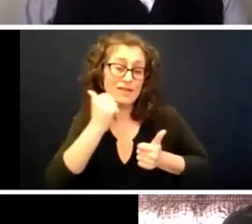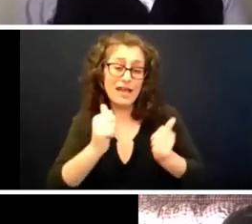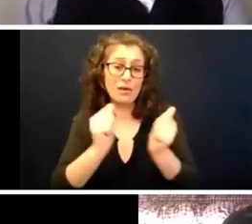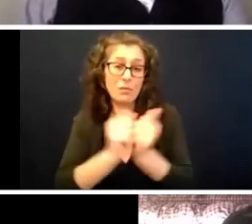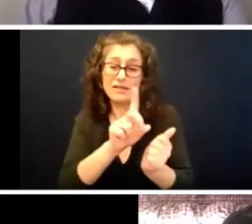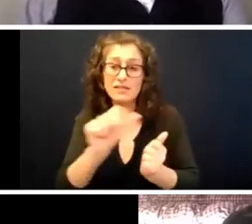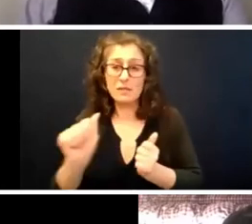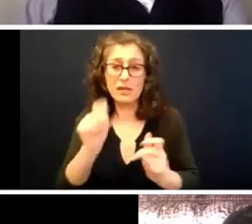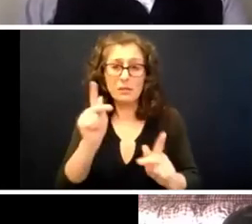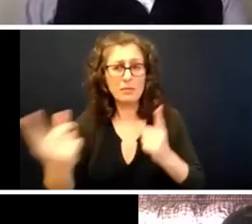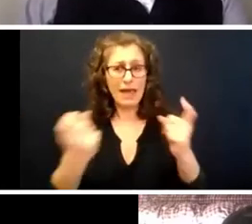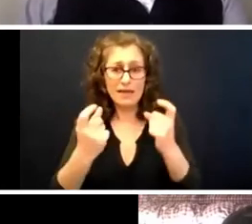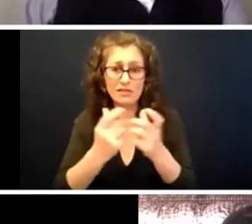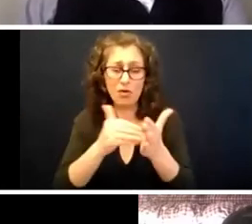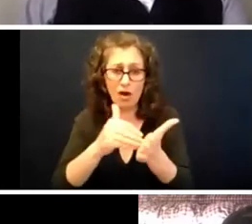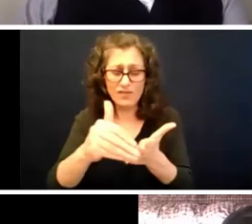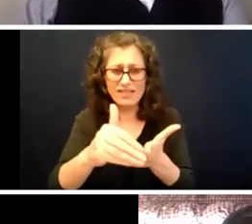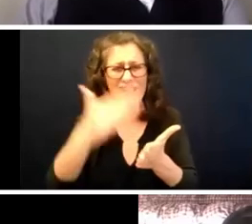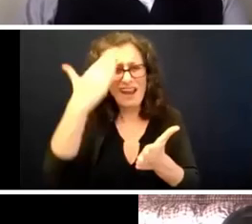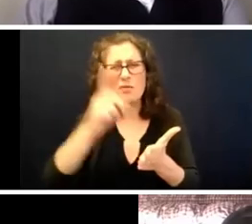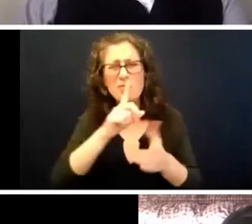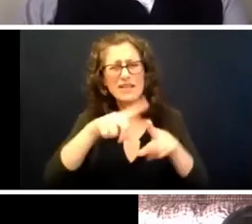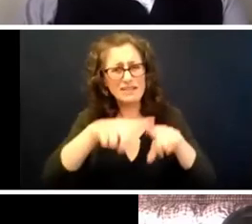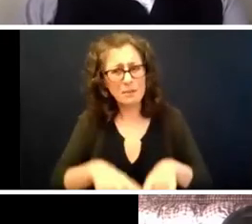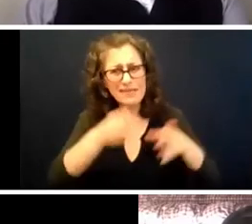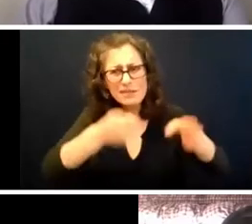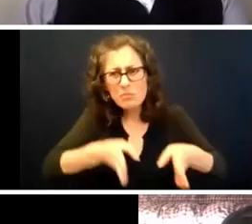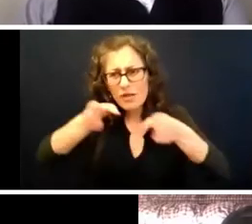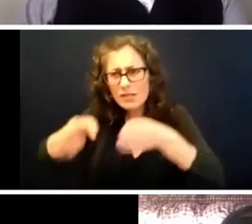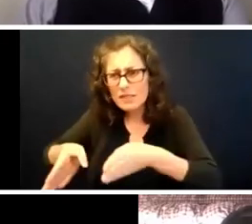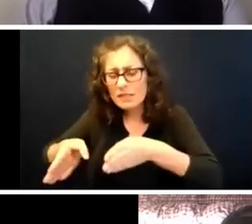lot. And I know it depends on person, but is it,